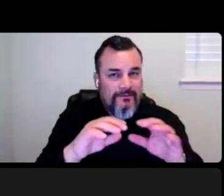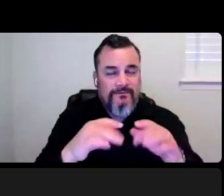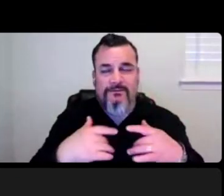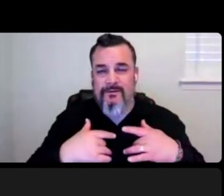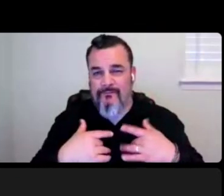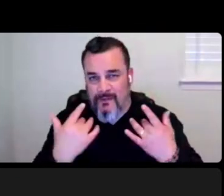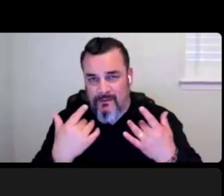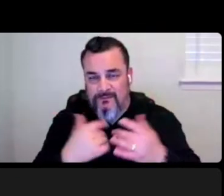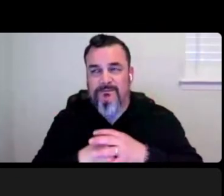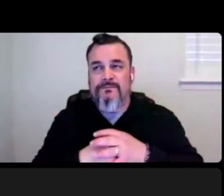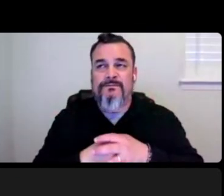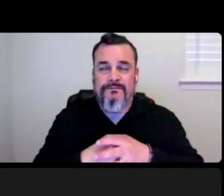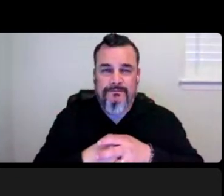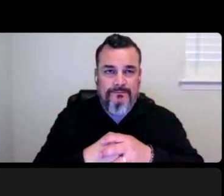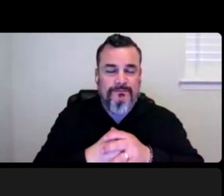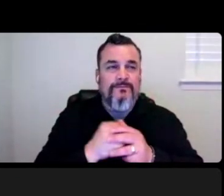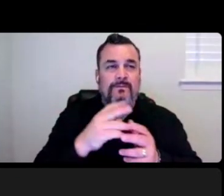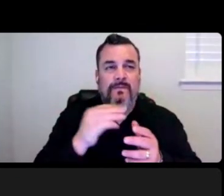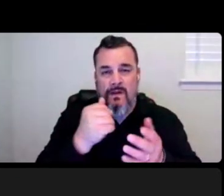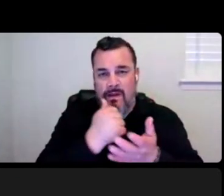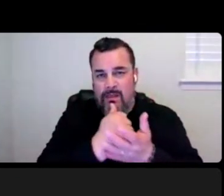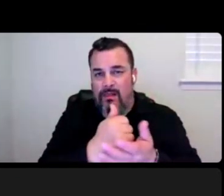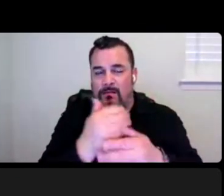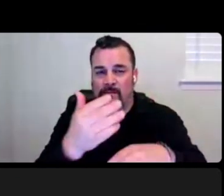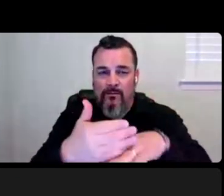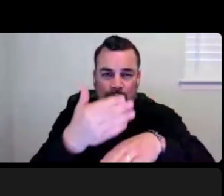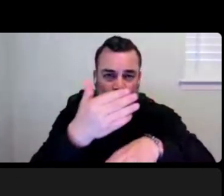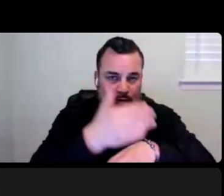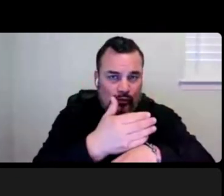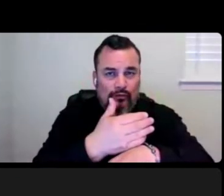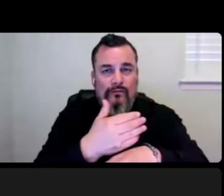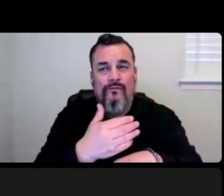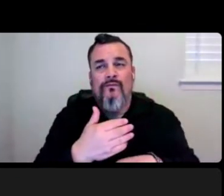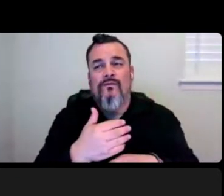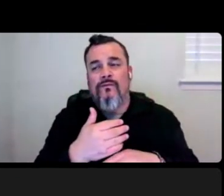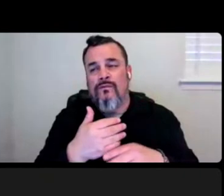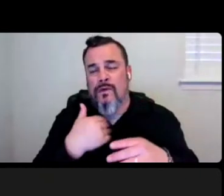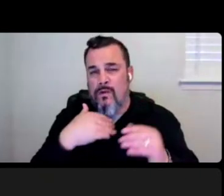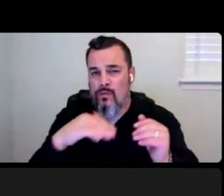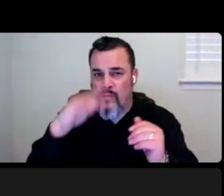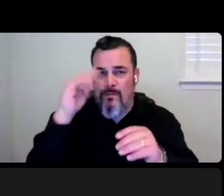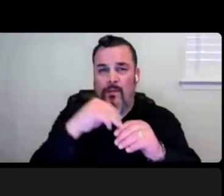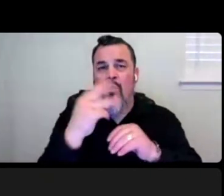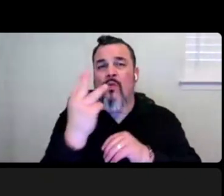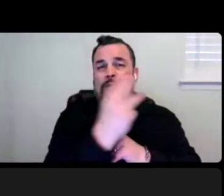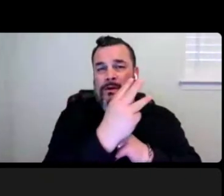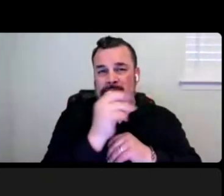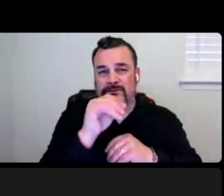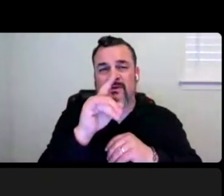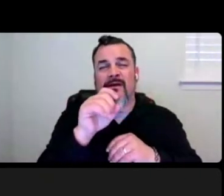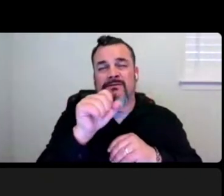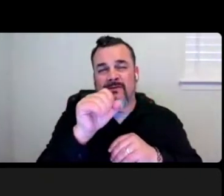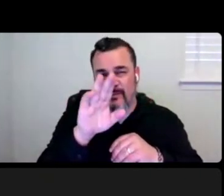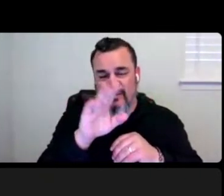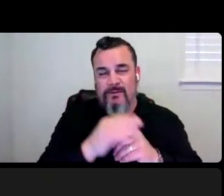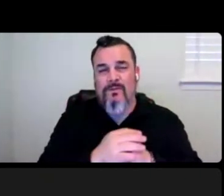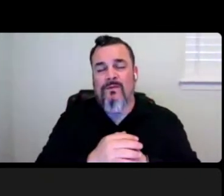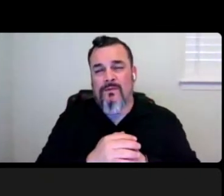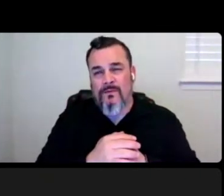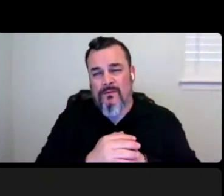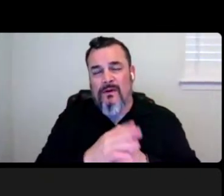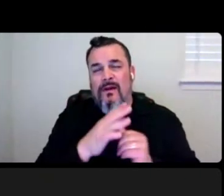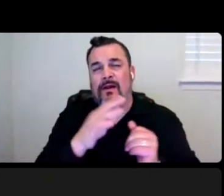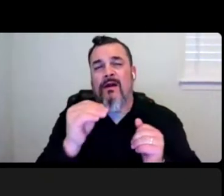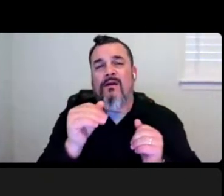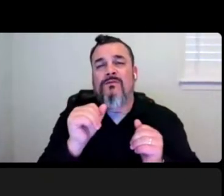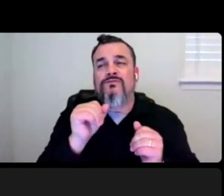events, and to help improve. I grew up in the west side of San Bernardino. And